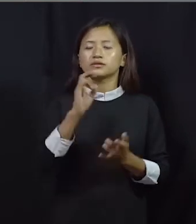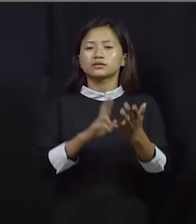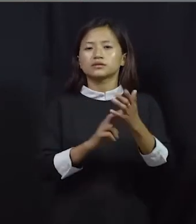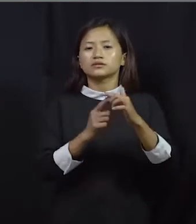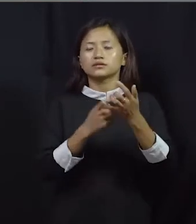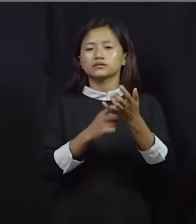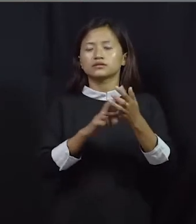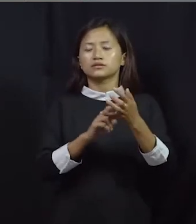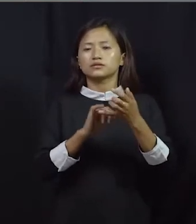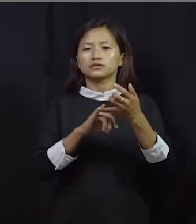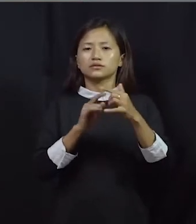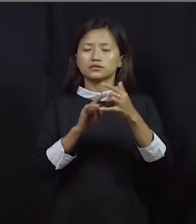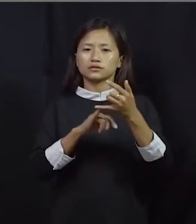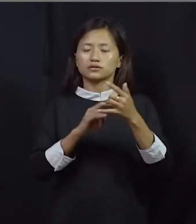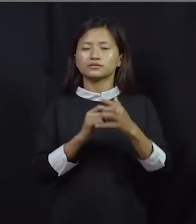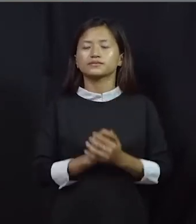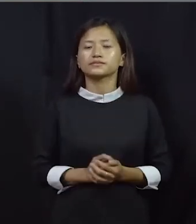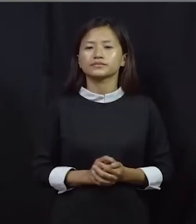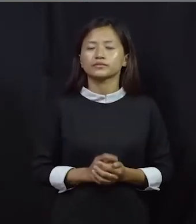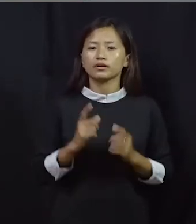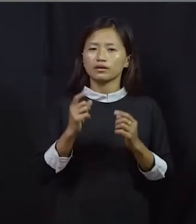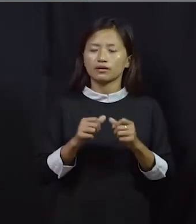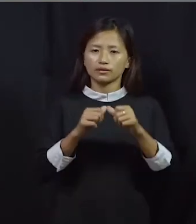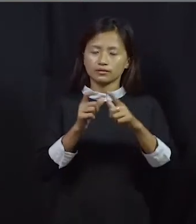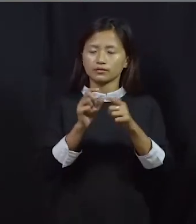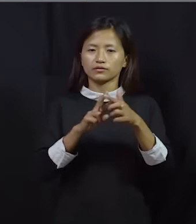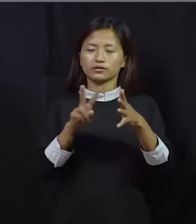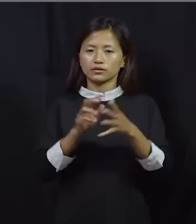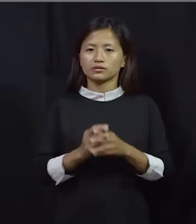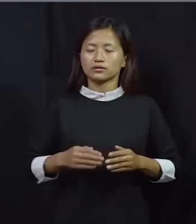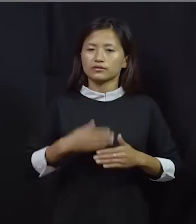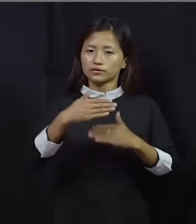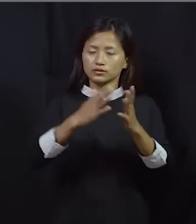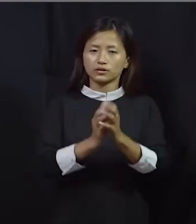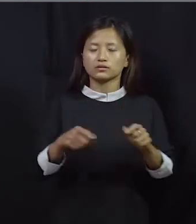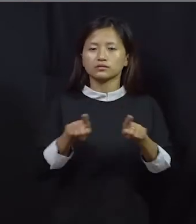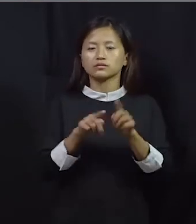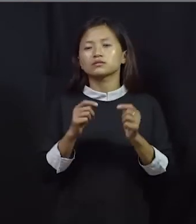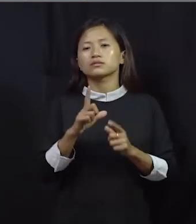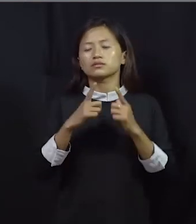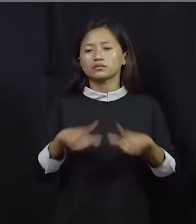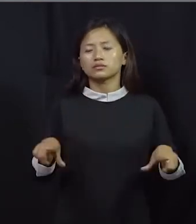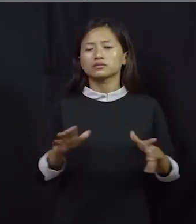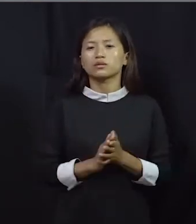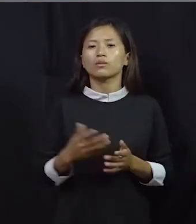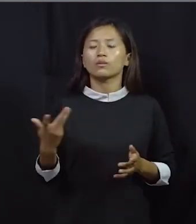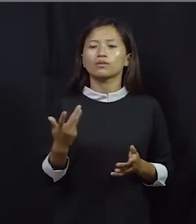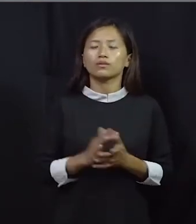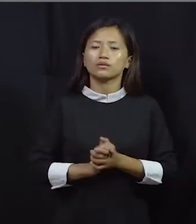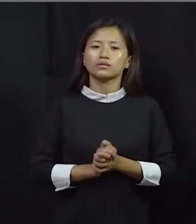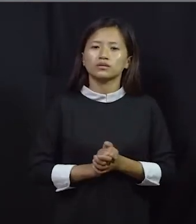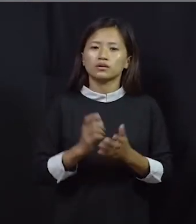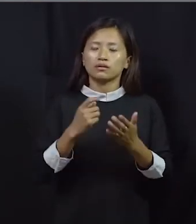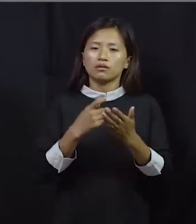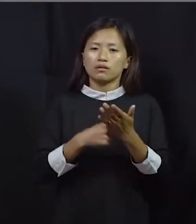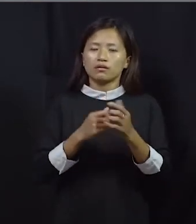is charged on advances and losses. Here also, there may be certain cases where the rate of